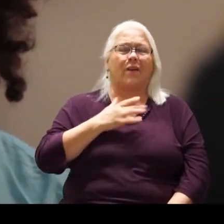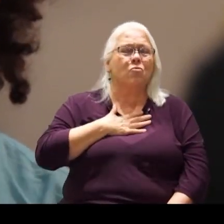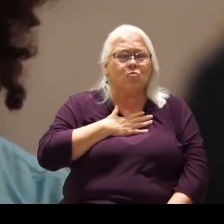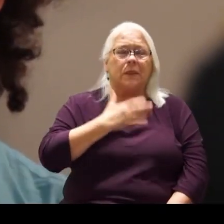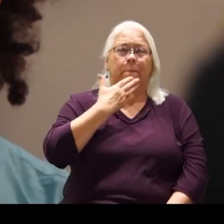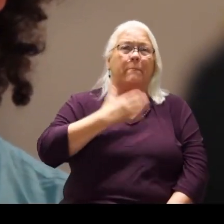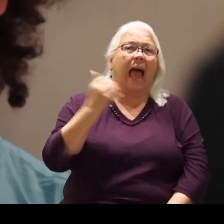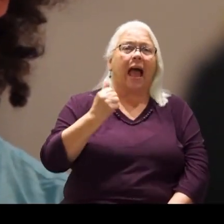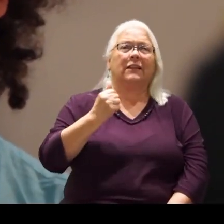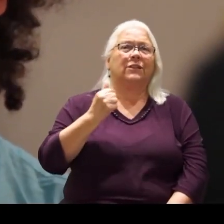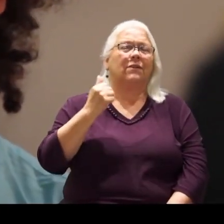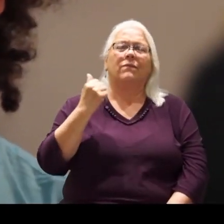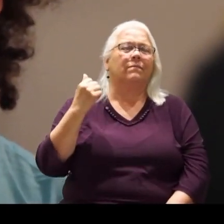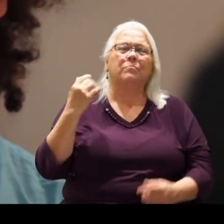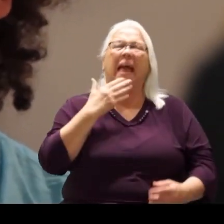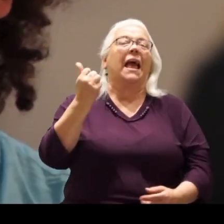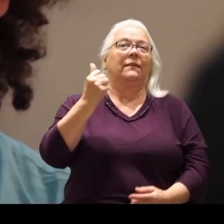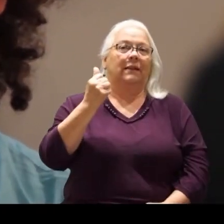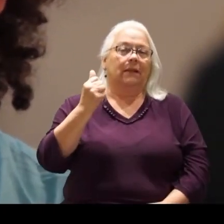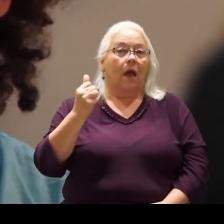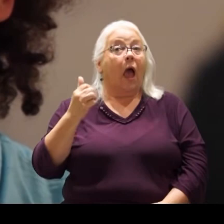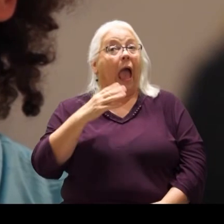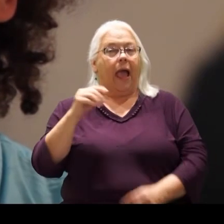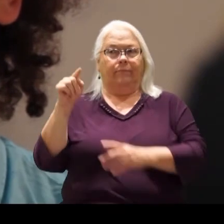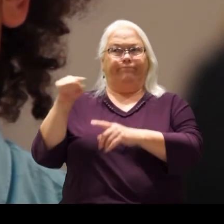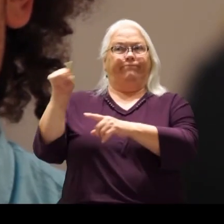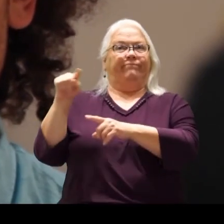then for some reason